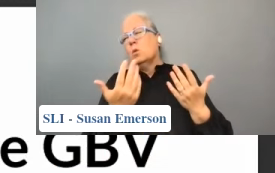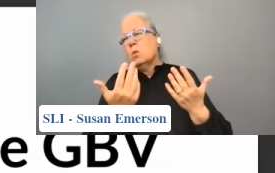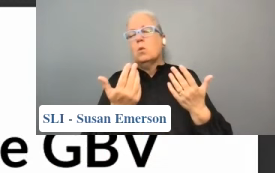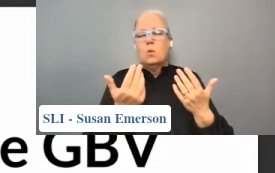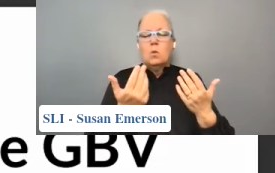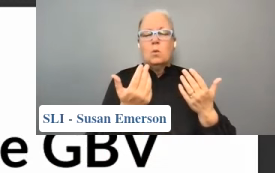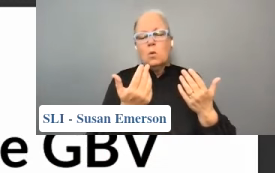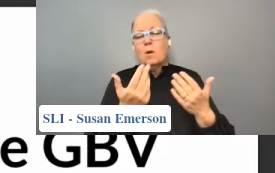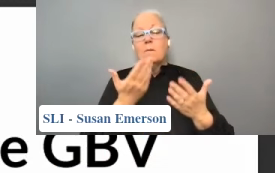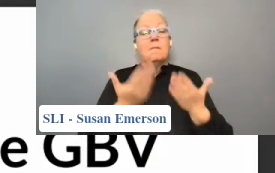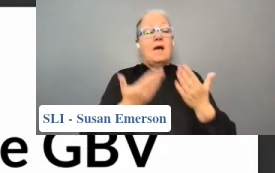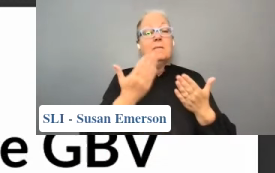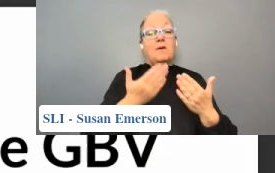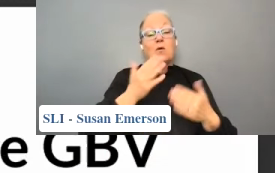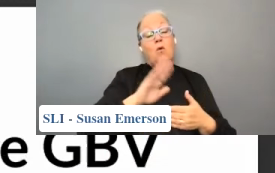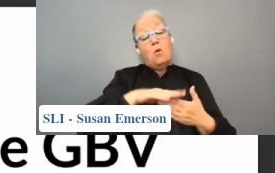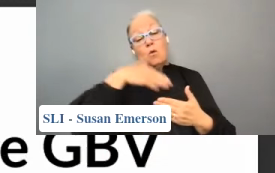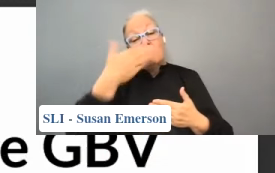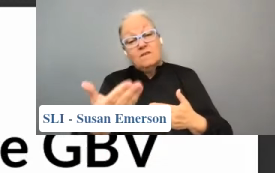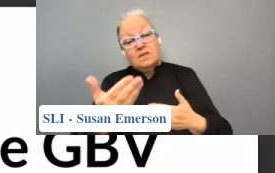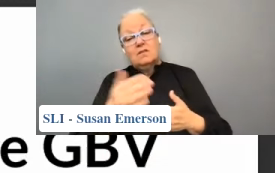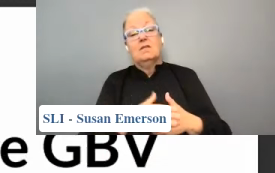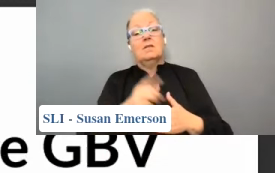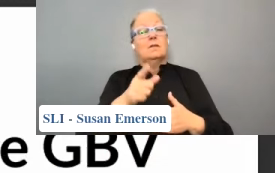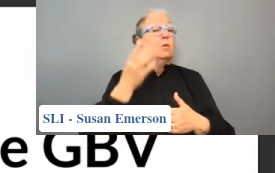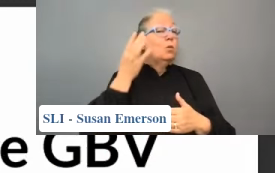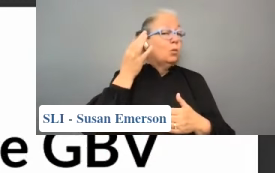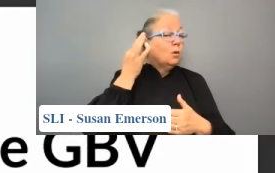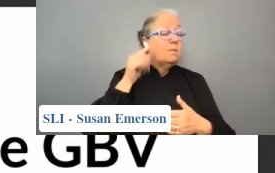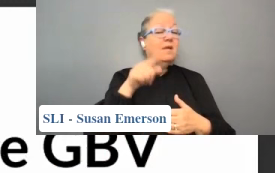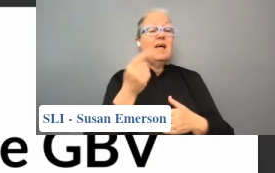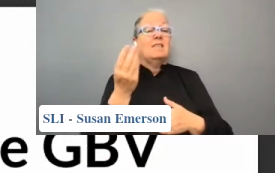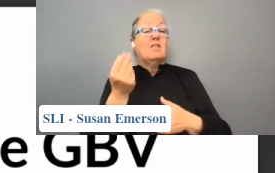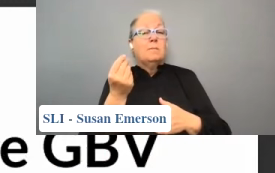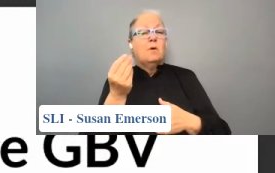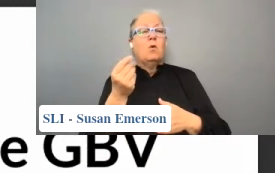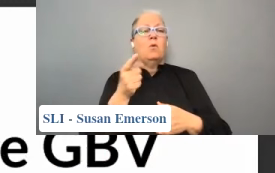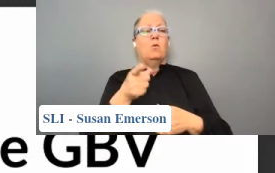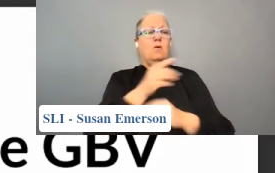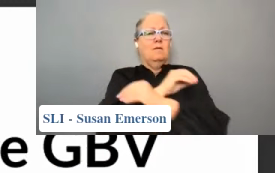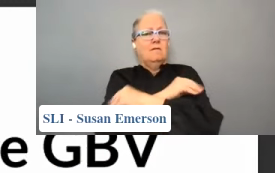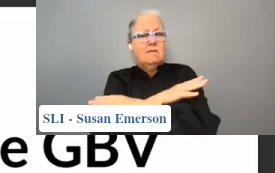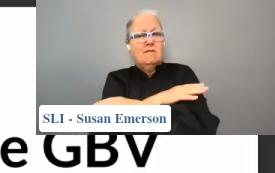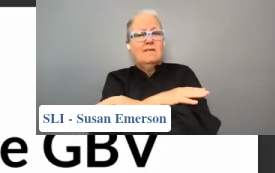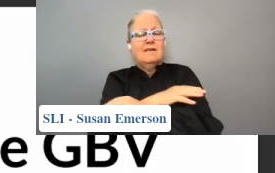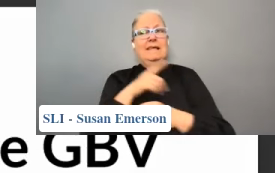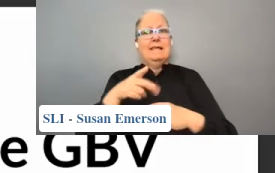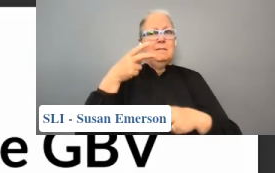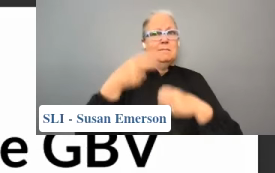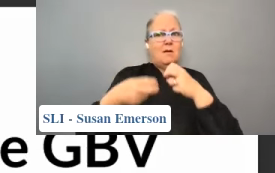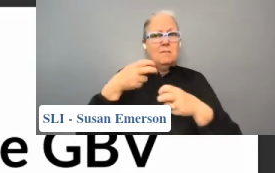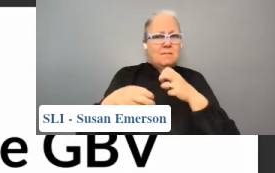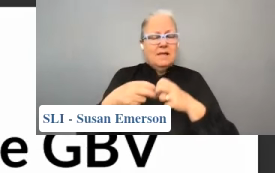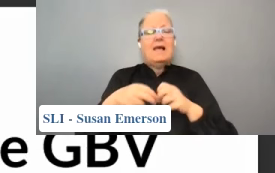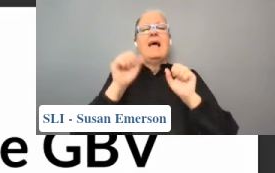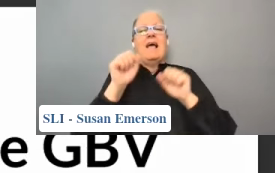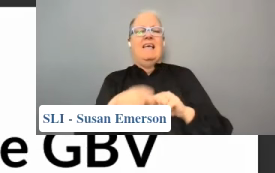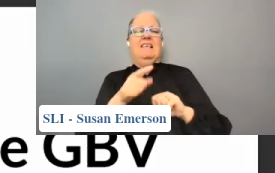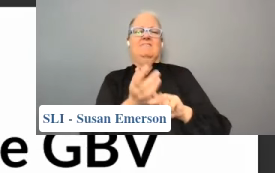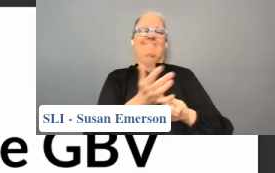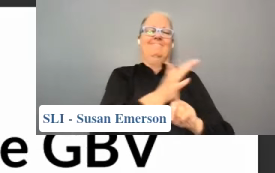when women's economic empowerment is what's at stake here. So it's really important to frame